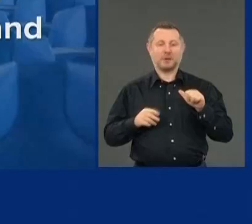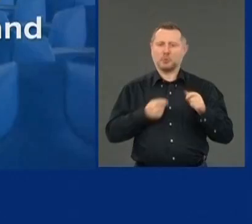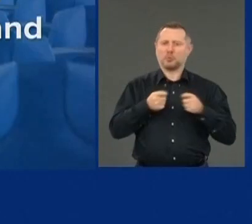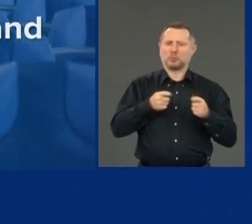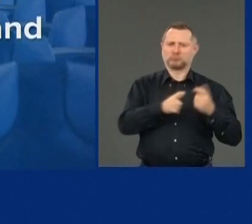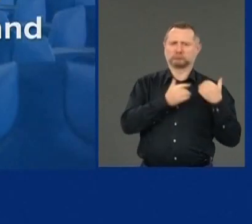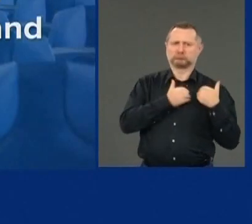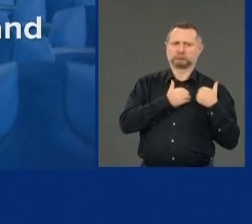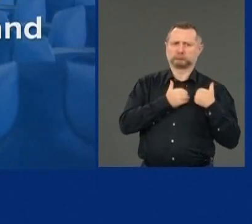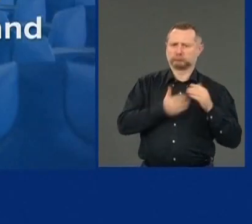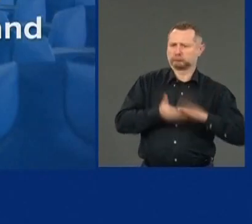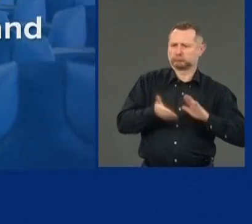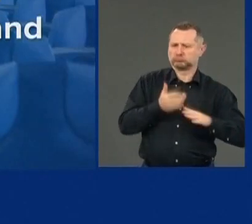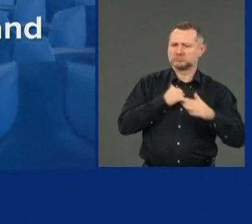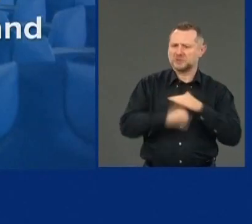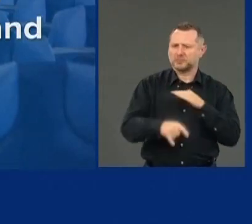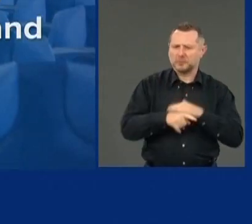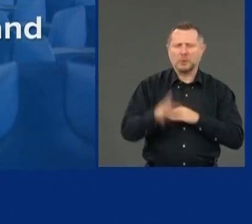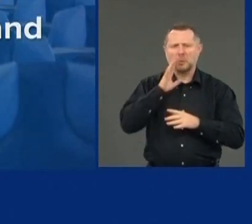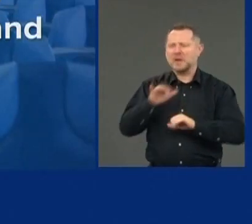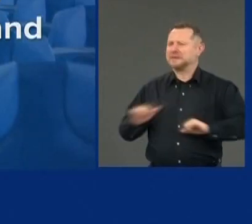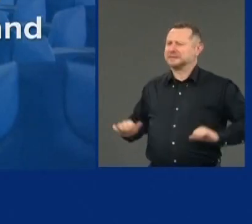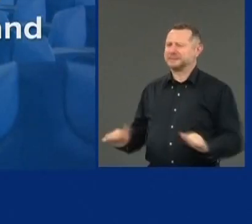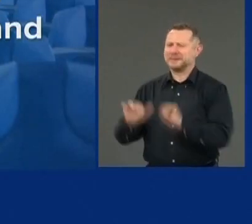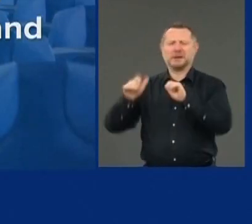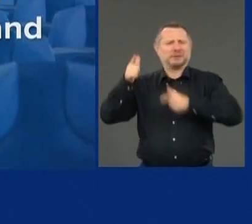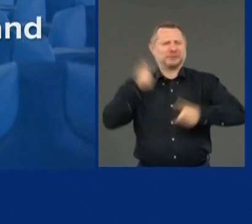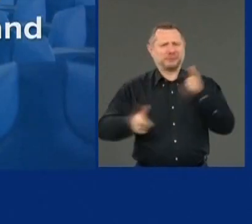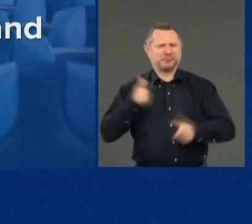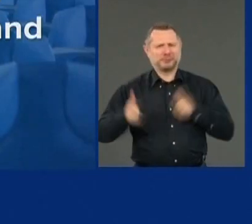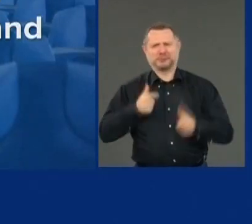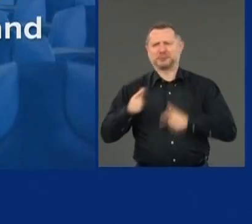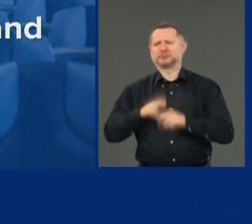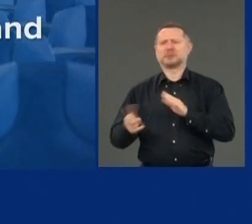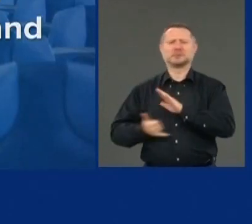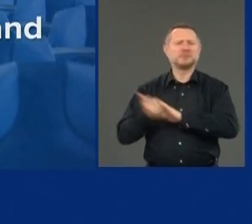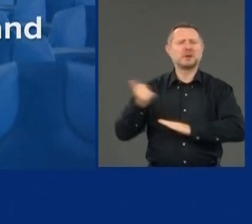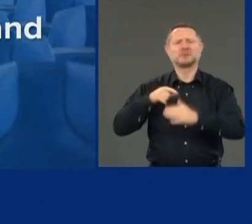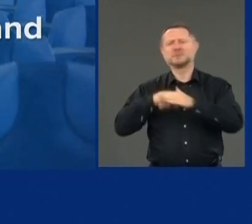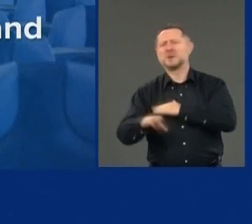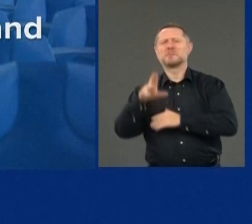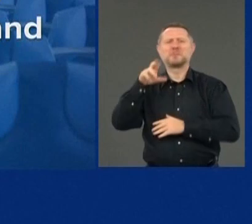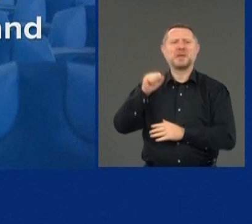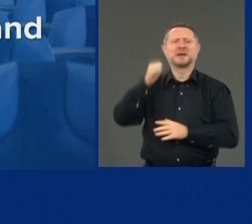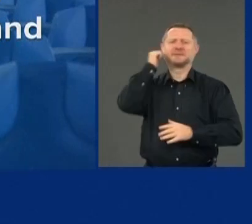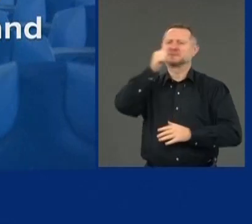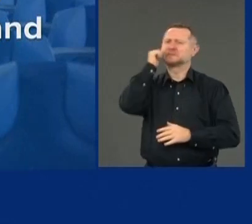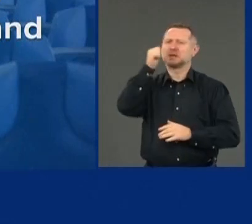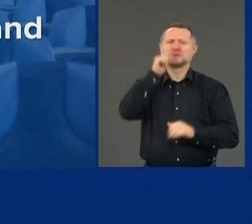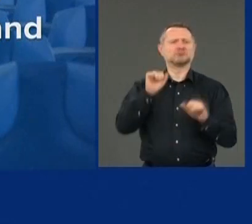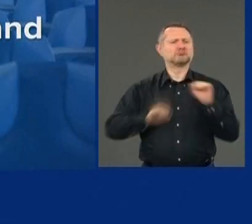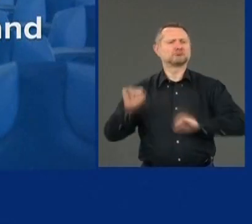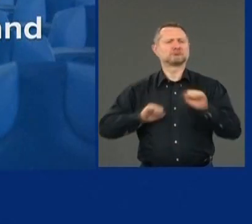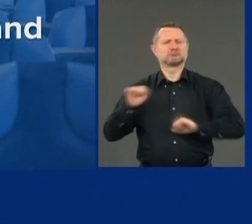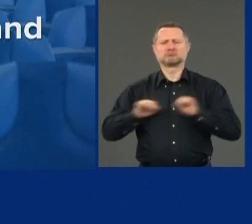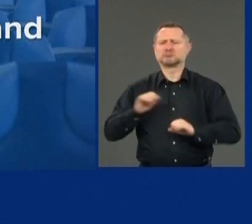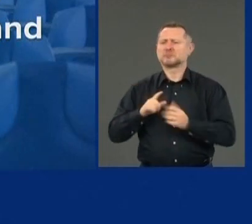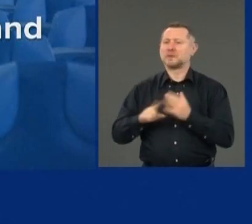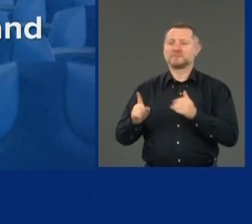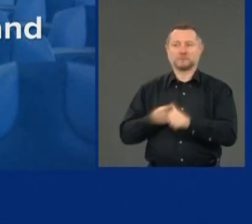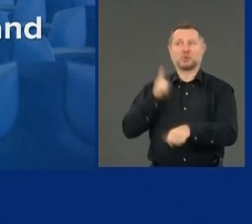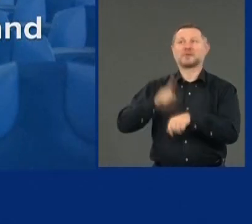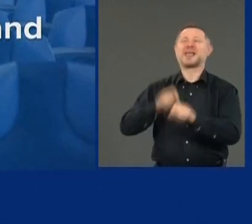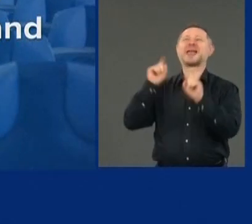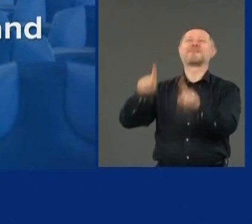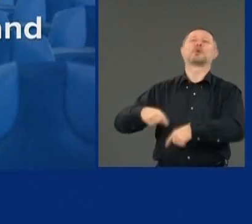be cleaning and disinfecting all trains and buses every day. First time ever. We never disinfected